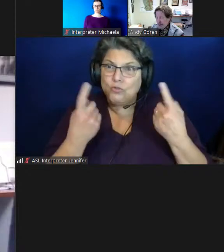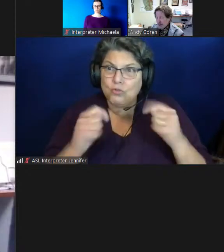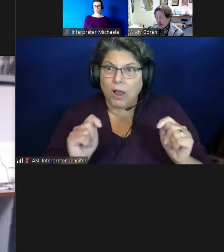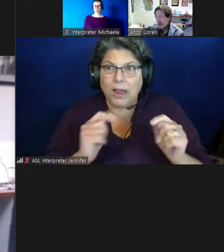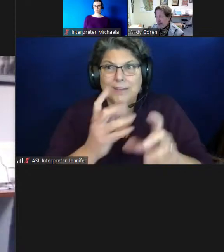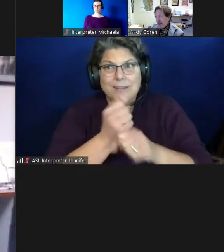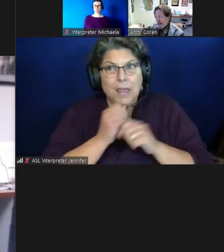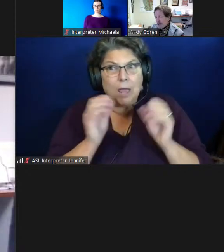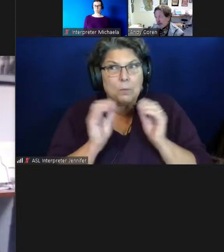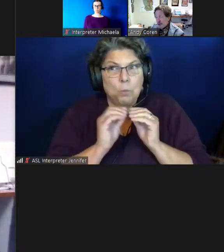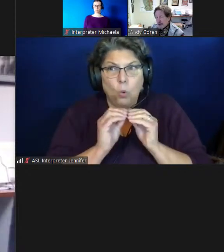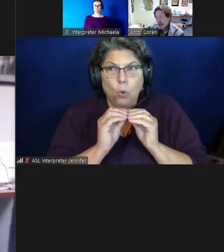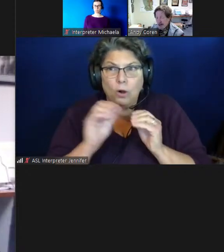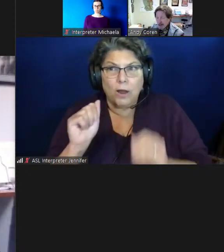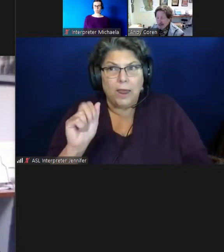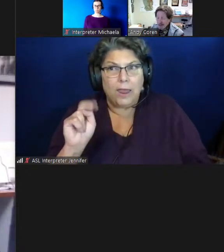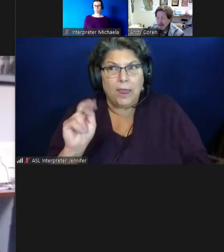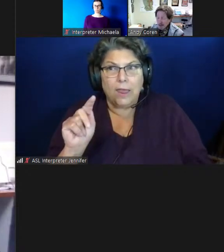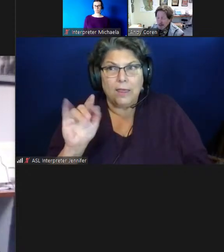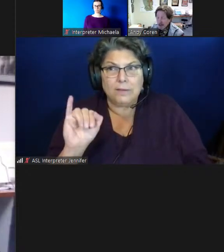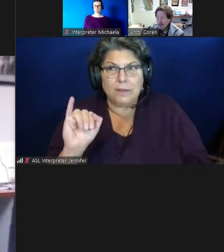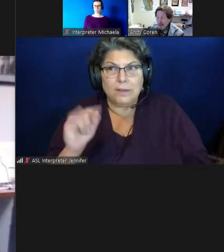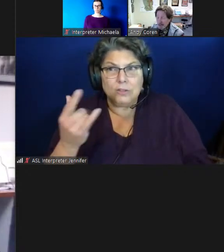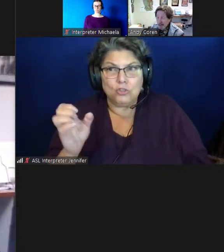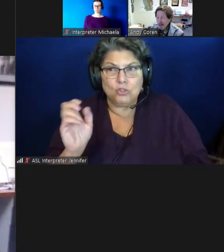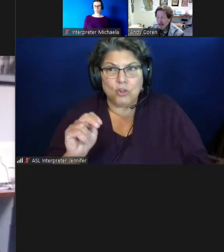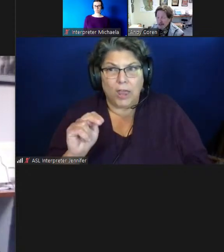antigen tests. As soon as I heard that they